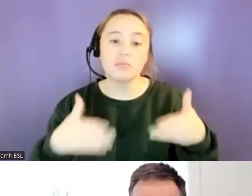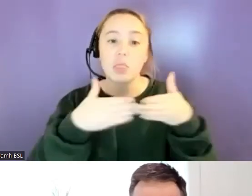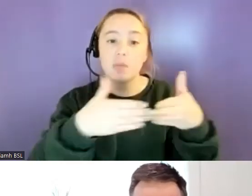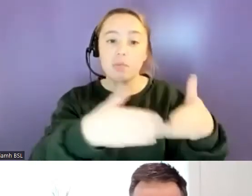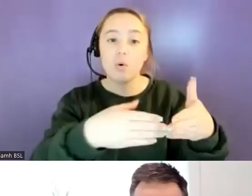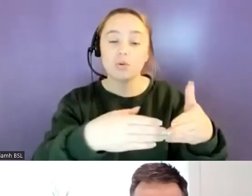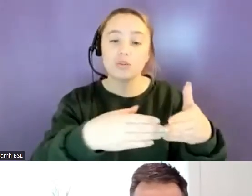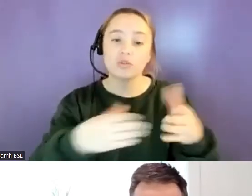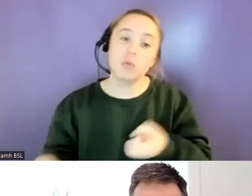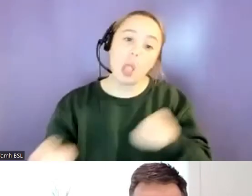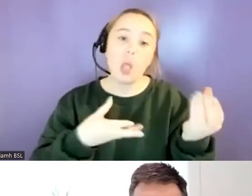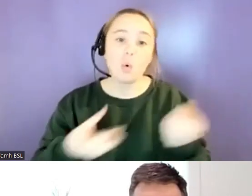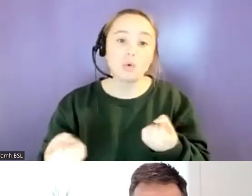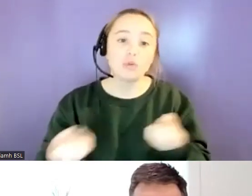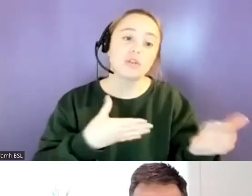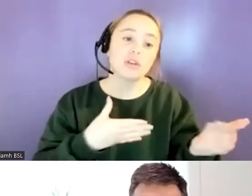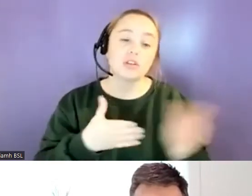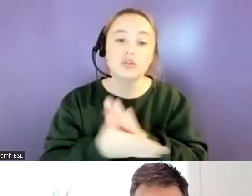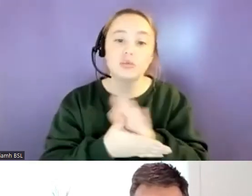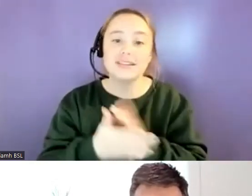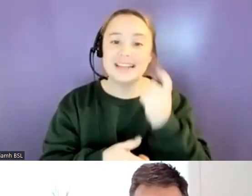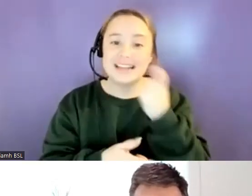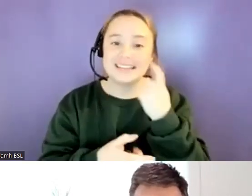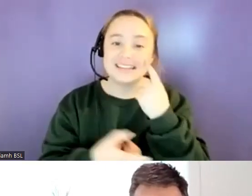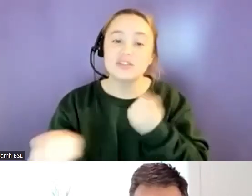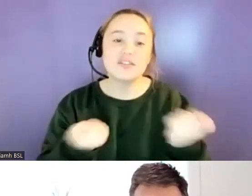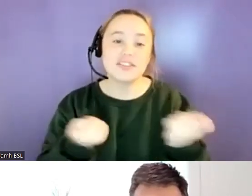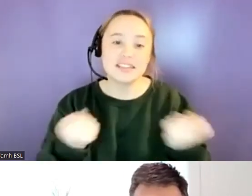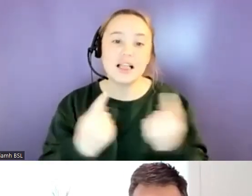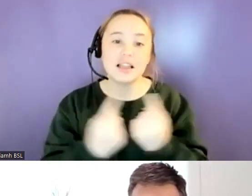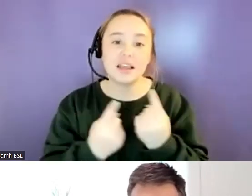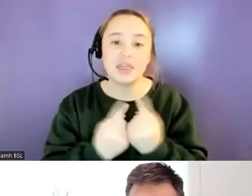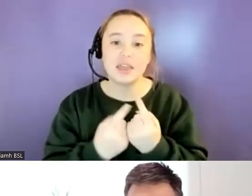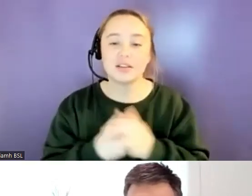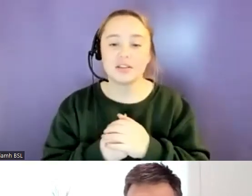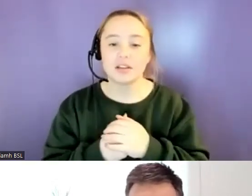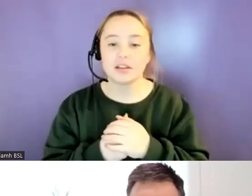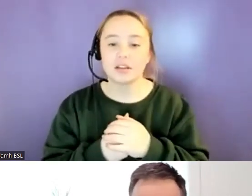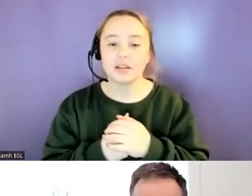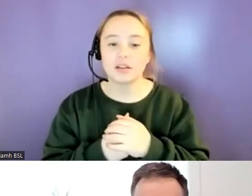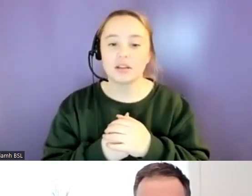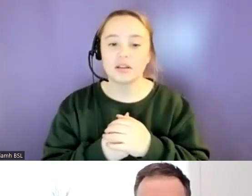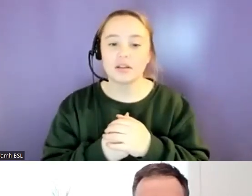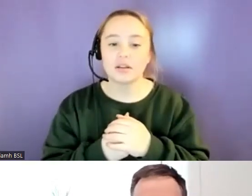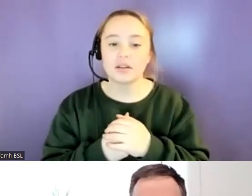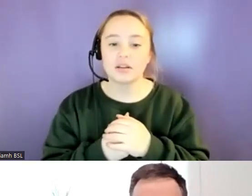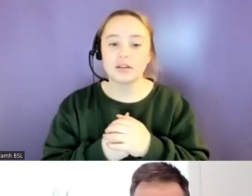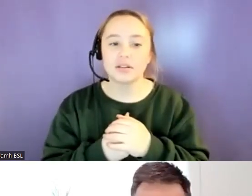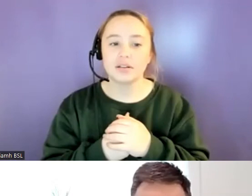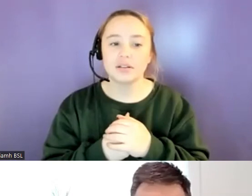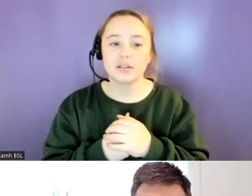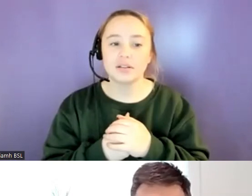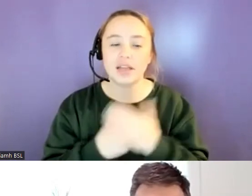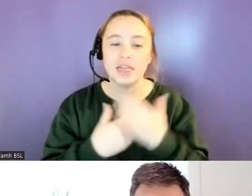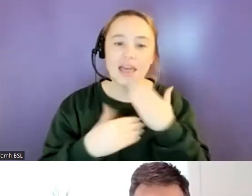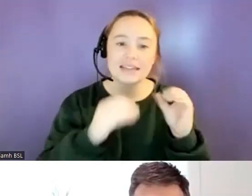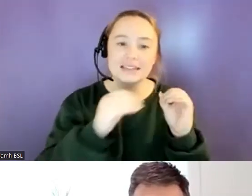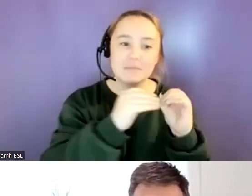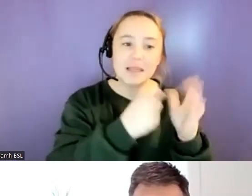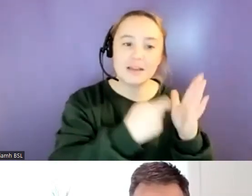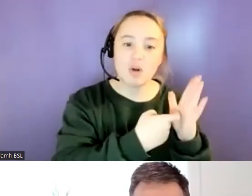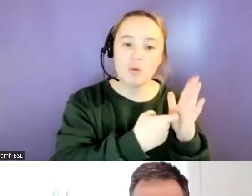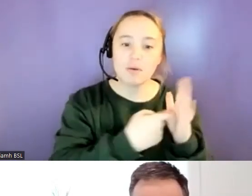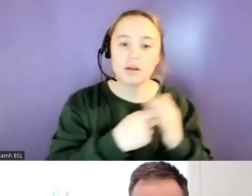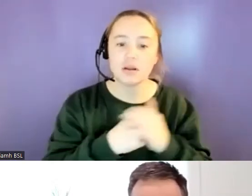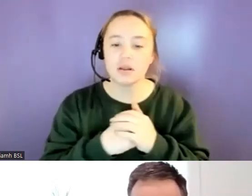know, it makes it a lot easier to sort of facilitate these things. Yeah, perfect. Thanks, Billy. So, Billy Hendren, did you want to? Can